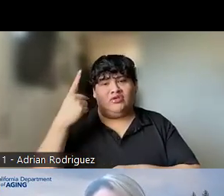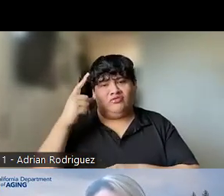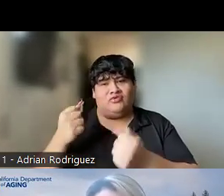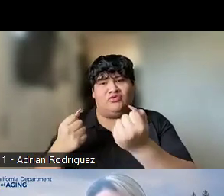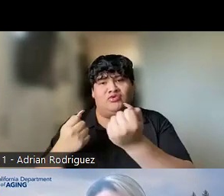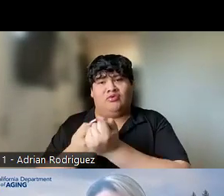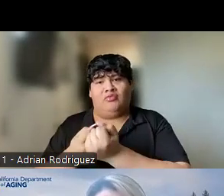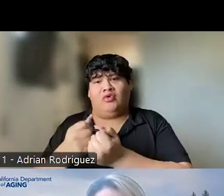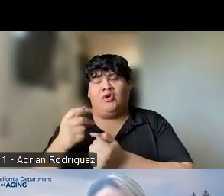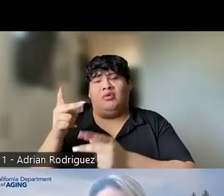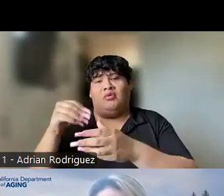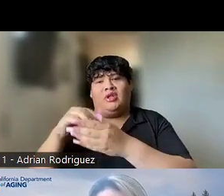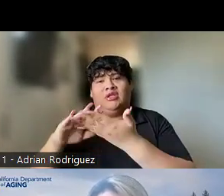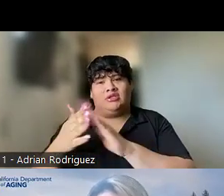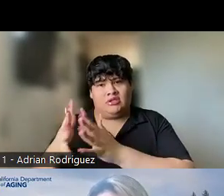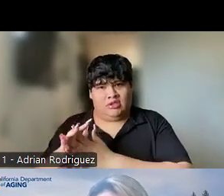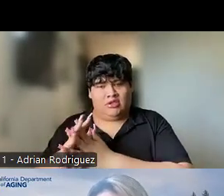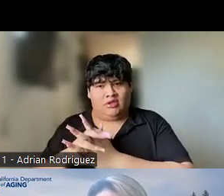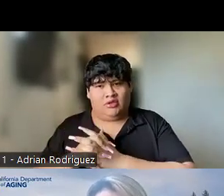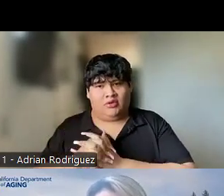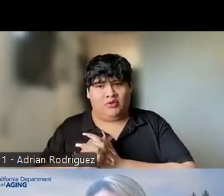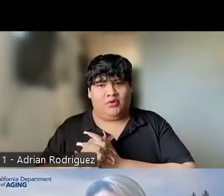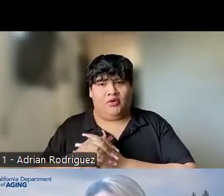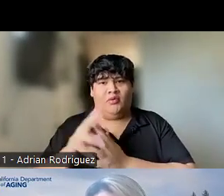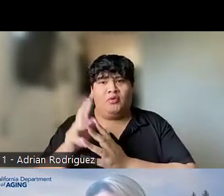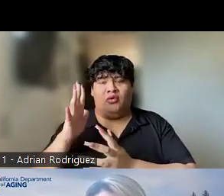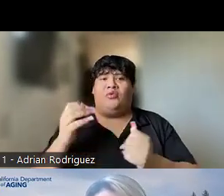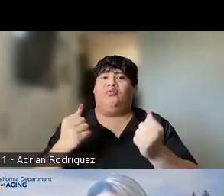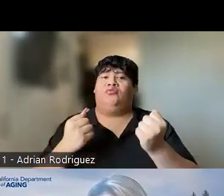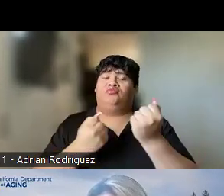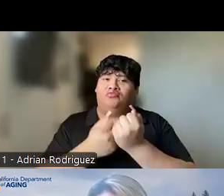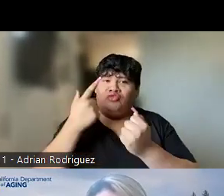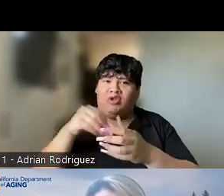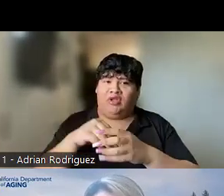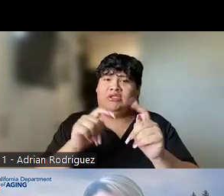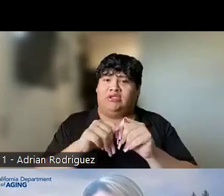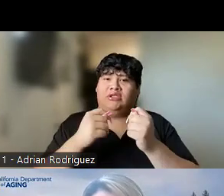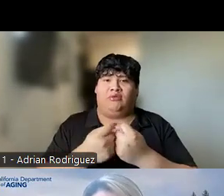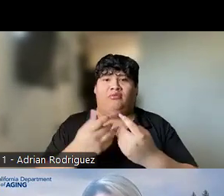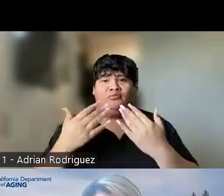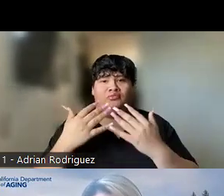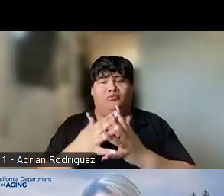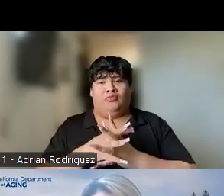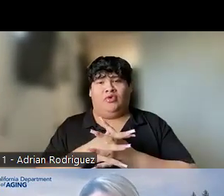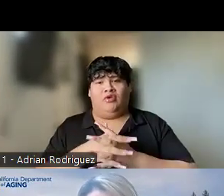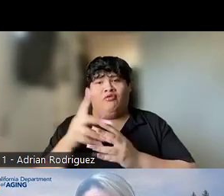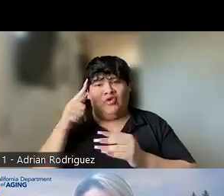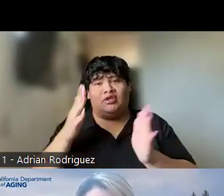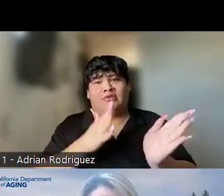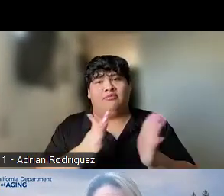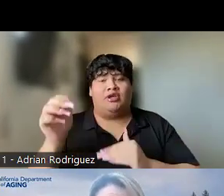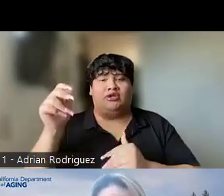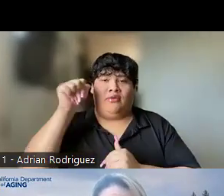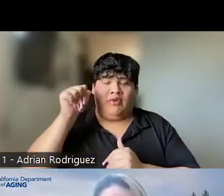communities across the state. We really look forward to being part of this implementation process as part of the Master Plan for